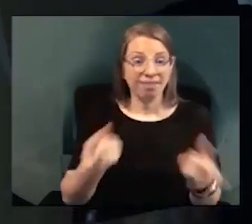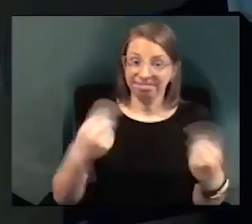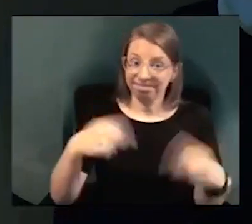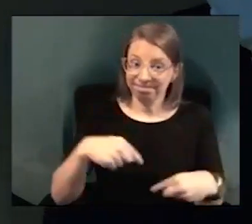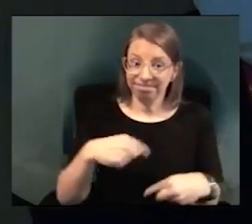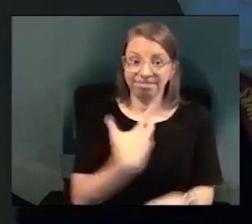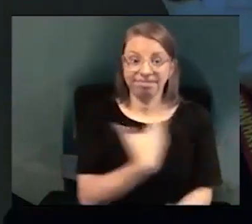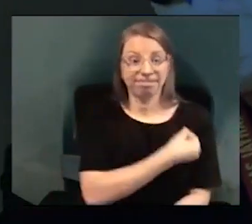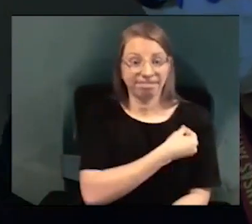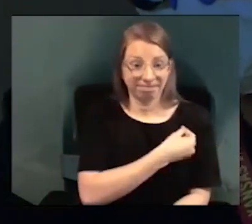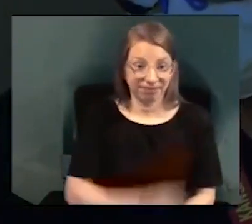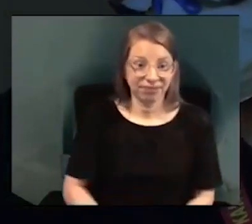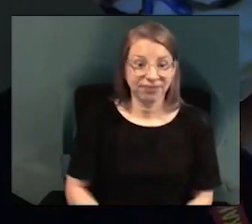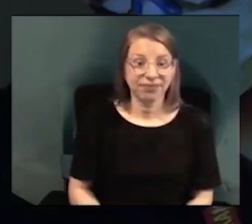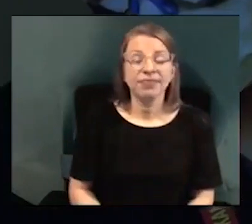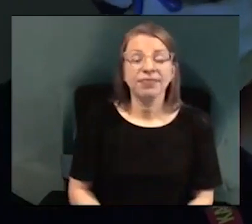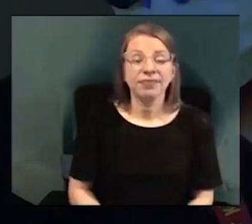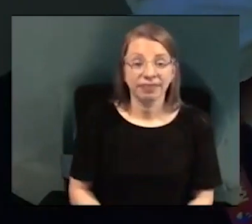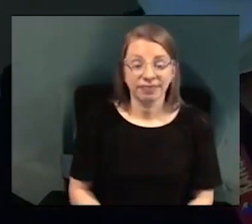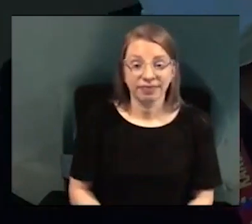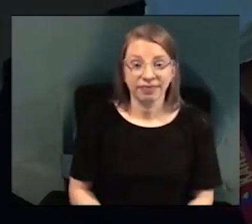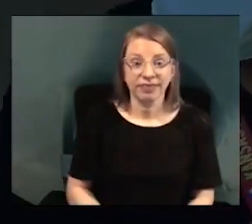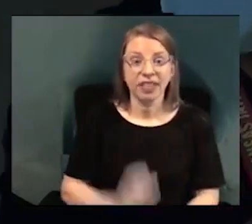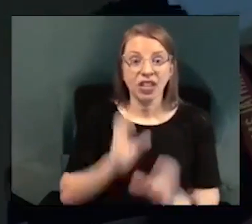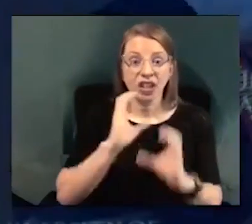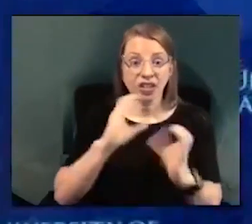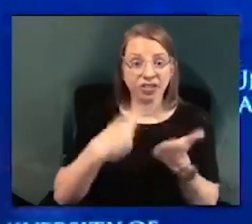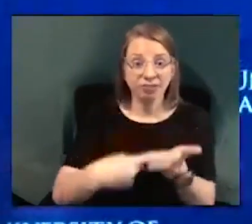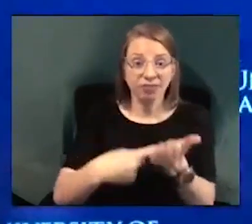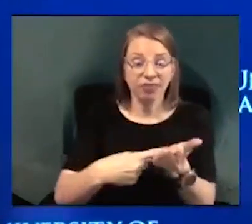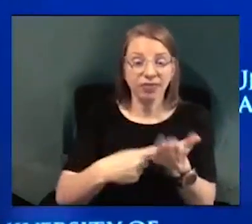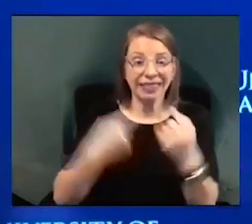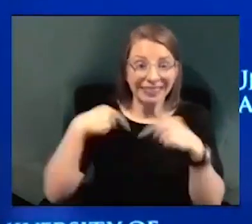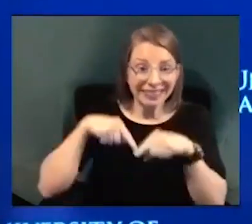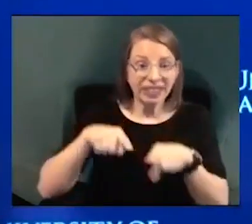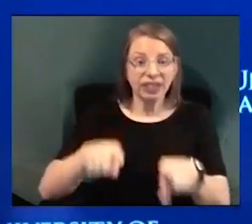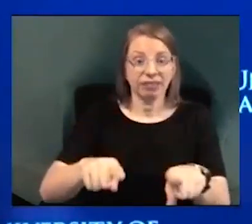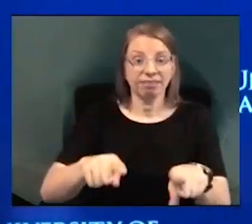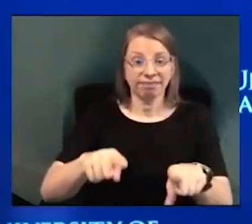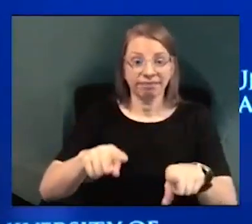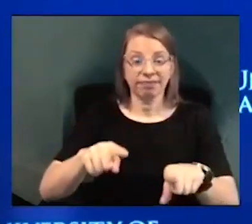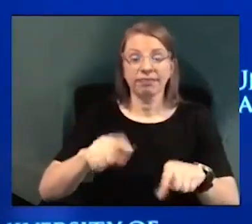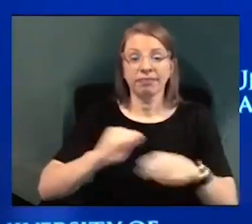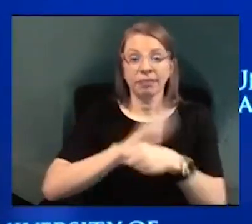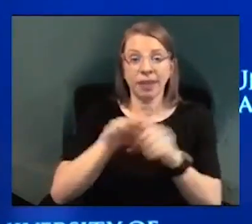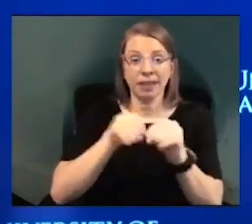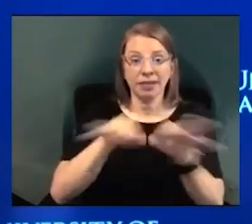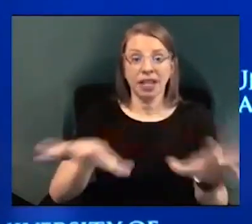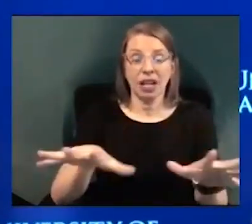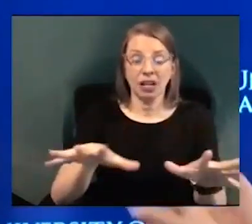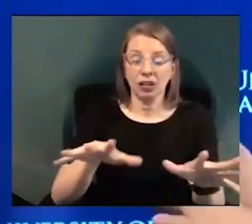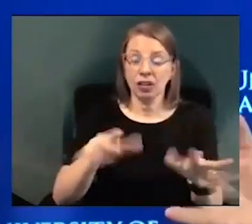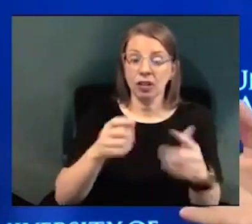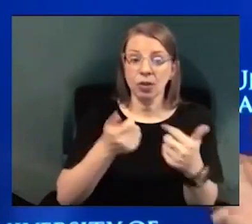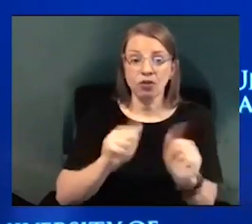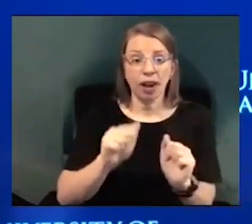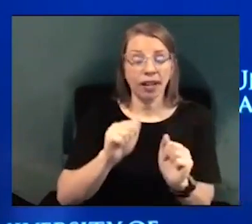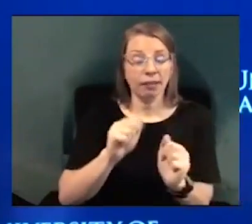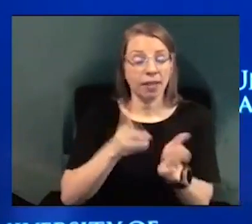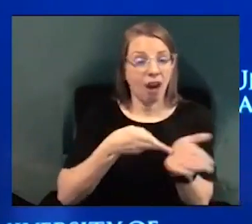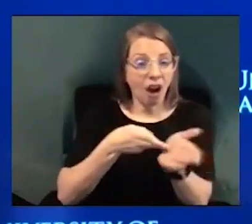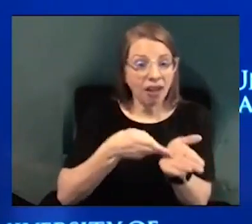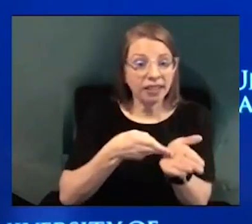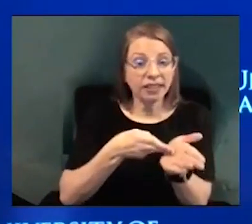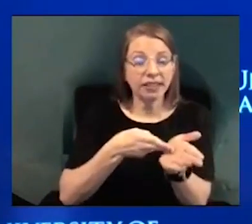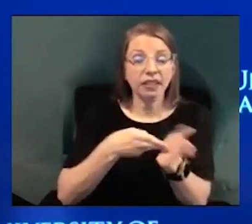know, we've had a lot of conversations with you during this pandemic. We've always tried to shoot square and be honest. We weren't going to be flapjackers.